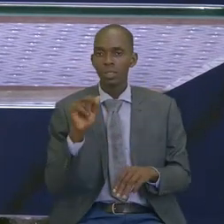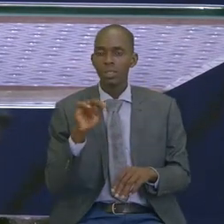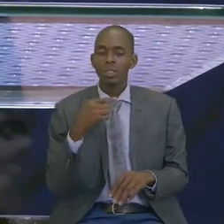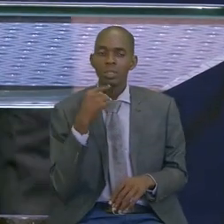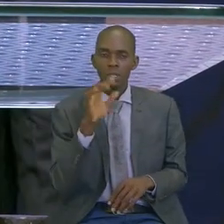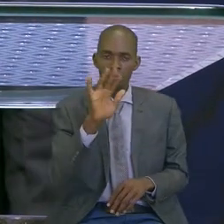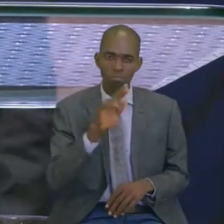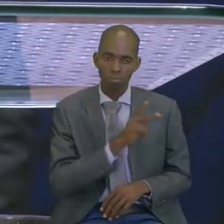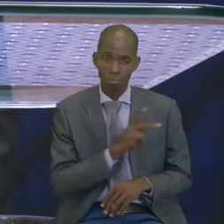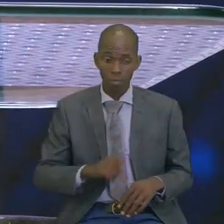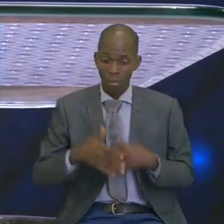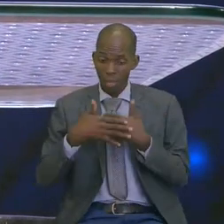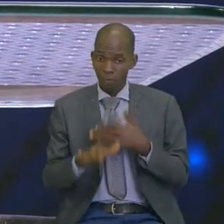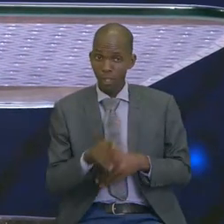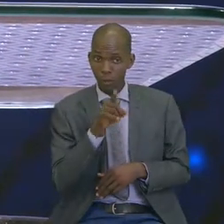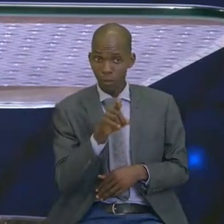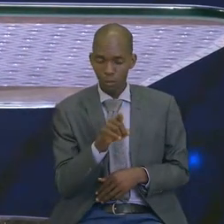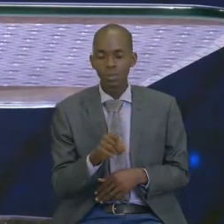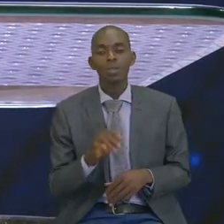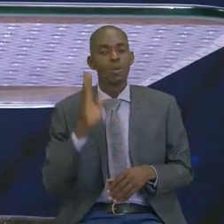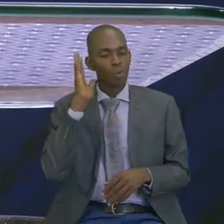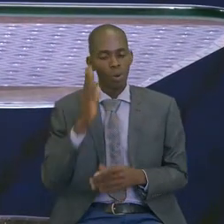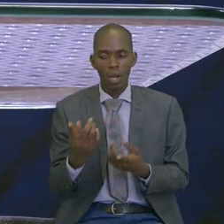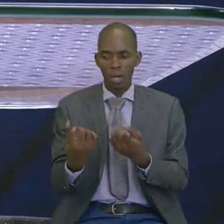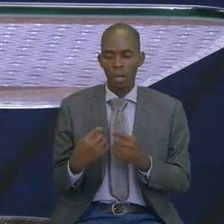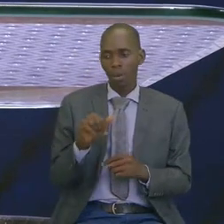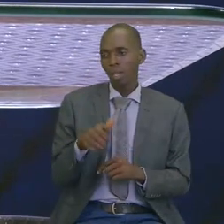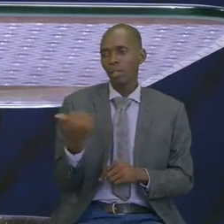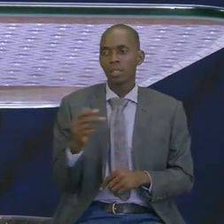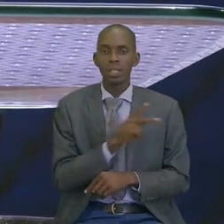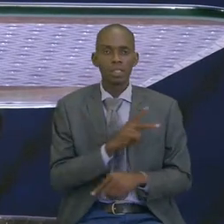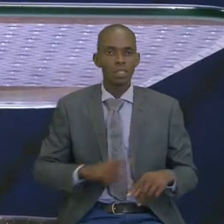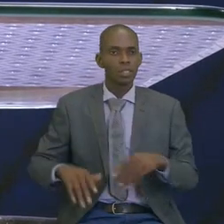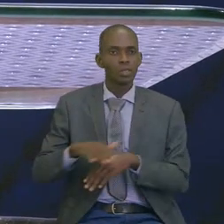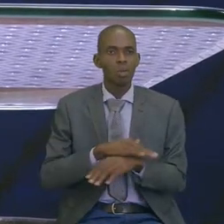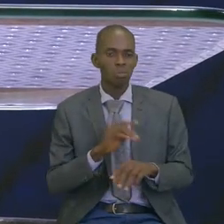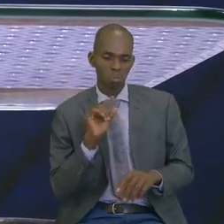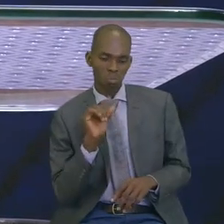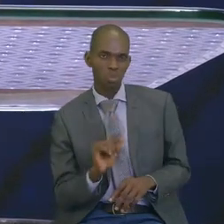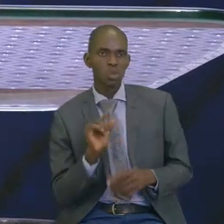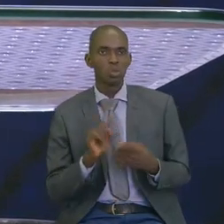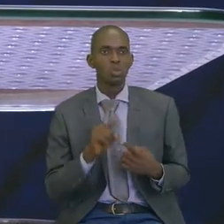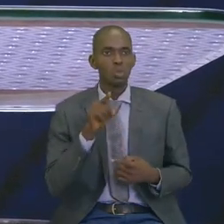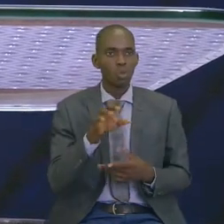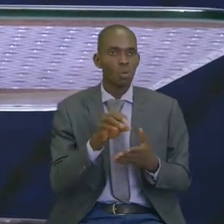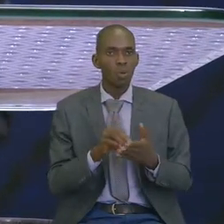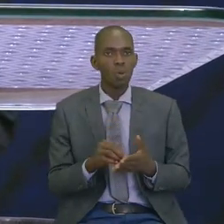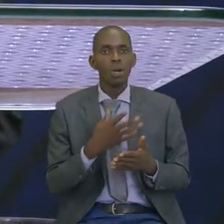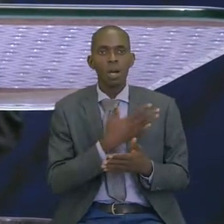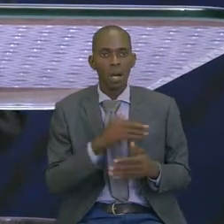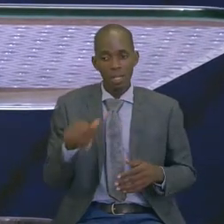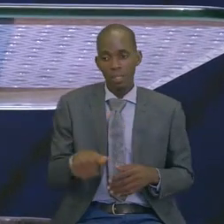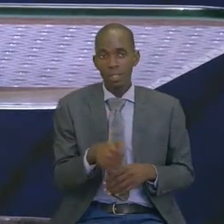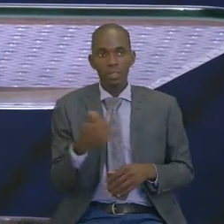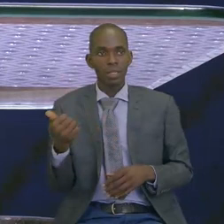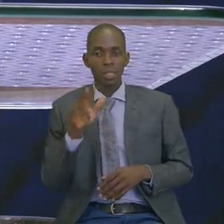Nebuchadnezzar, after thee shall arise another kingdom inferior to thee, and another third kingdom